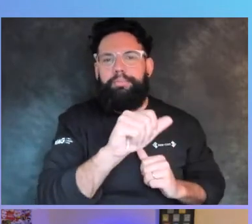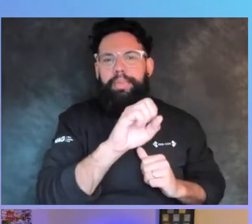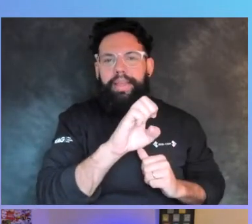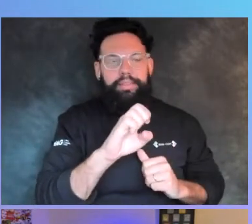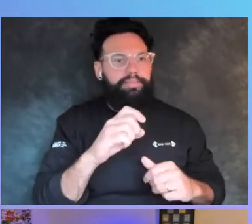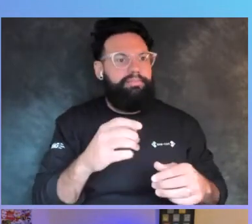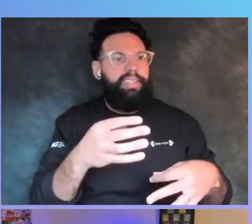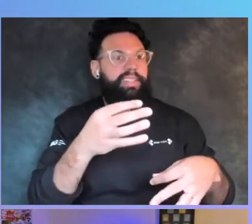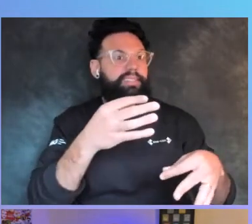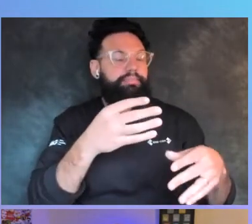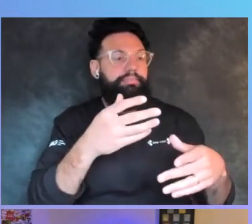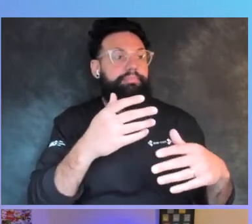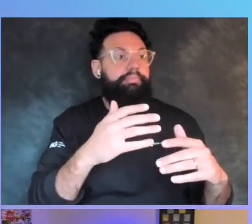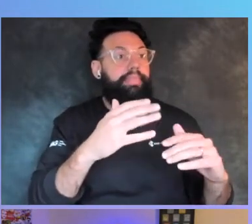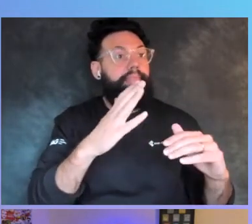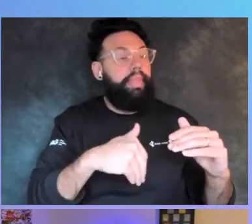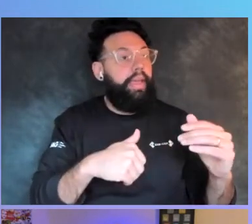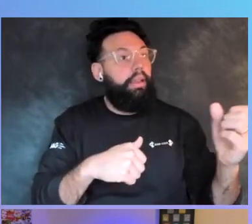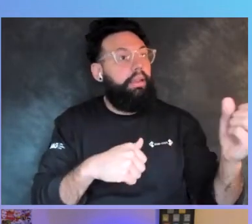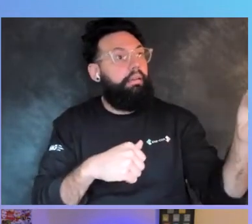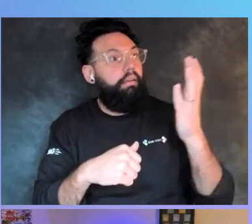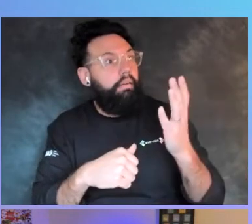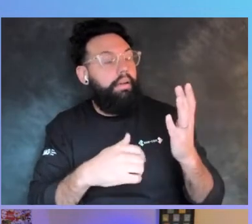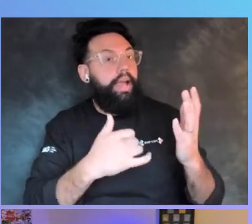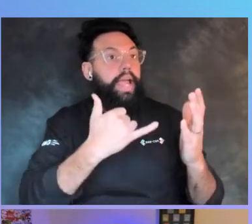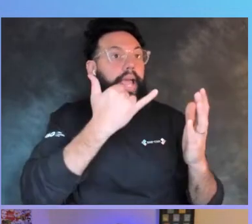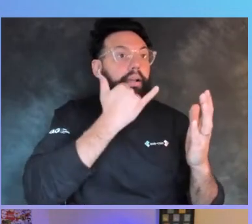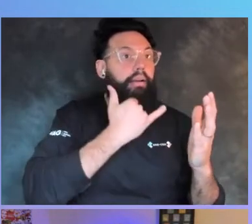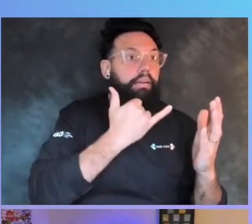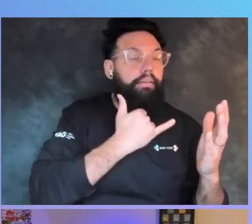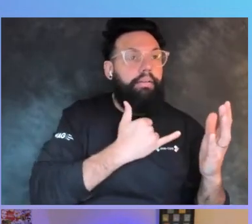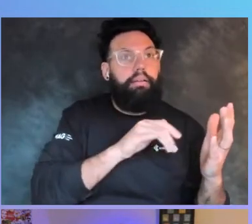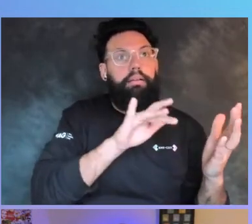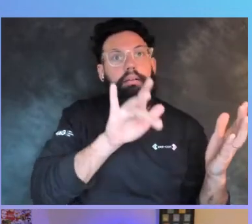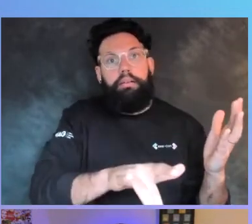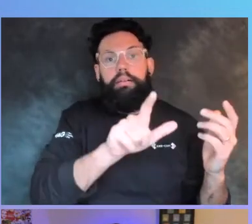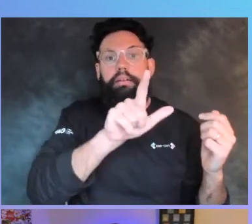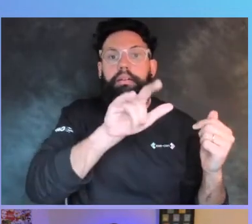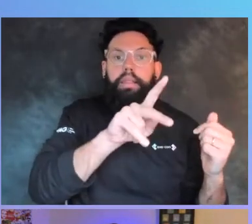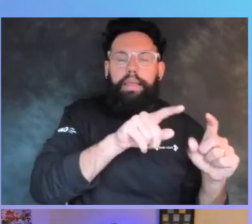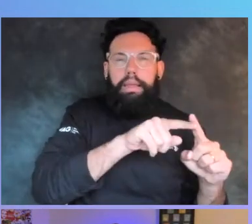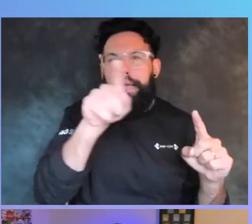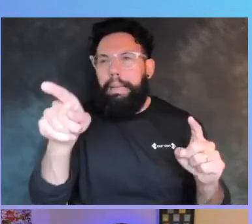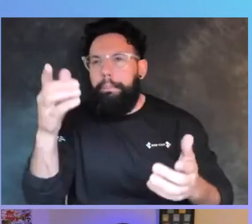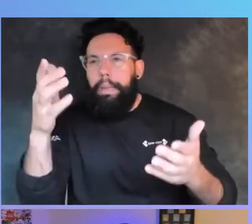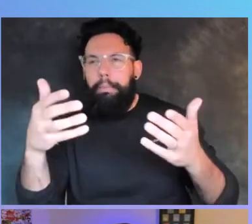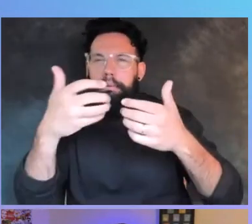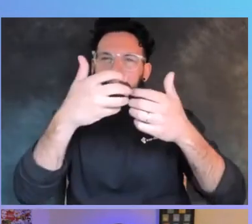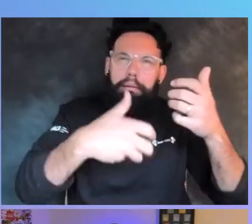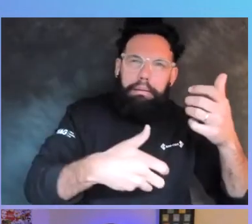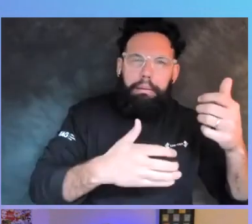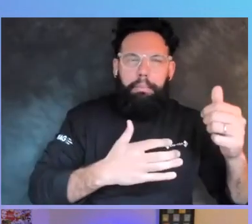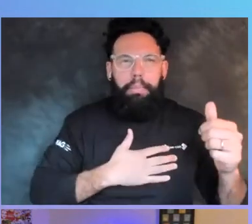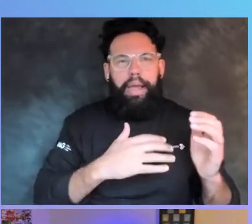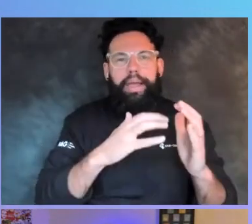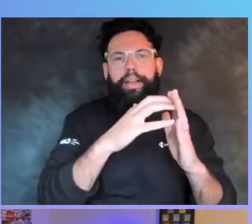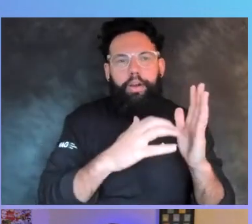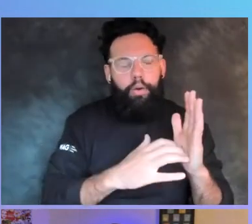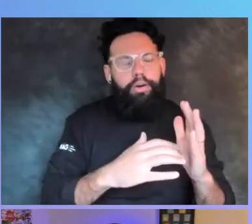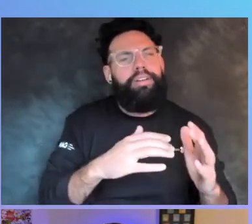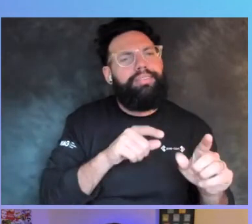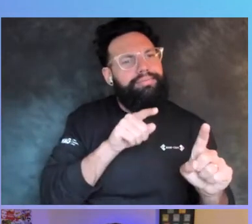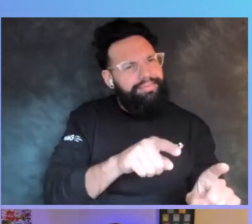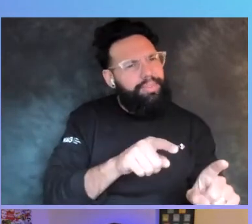and a link that goes to a help page that may or may not be directly relevant to their code, we are in the very least providing